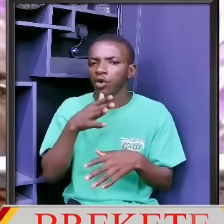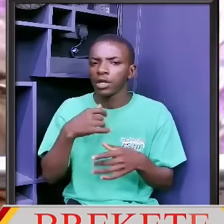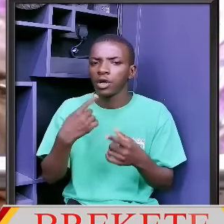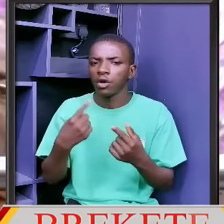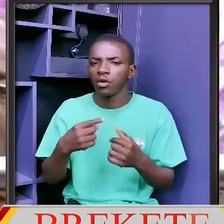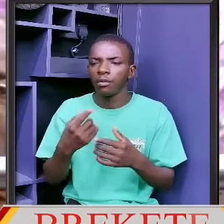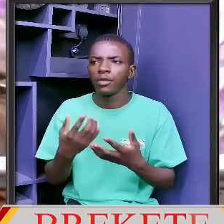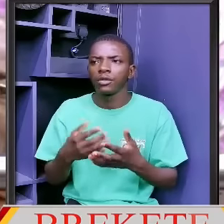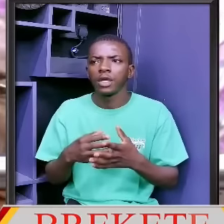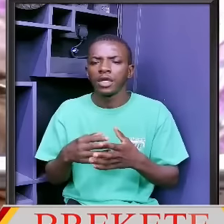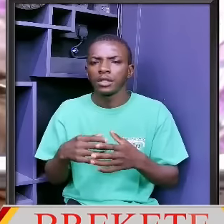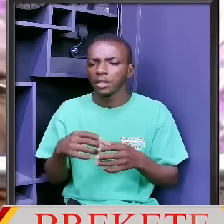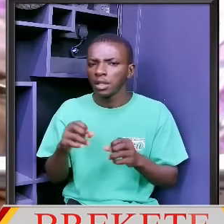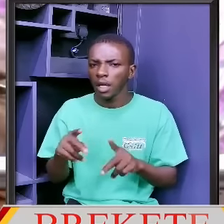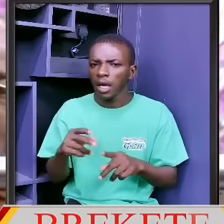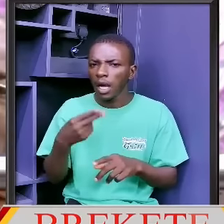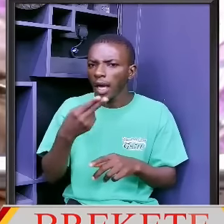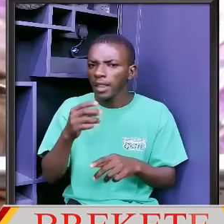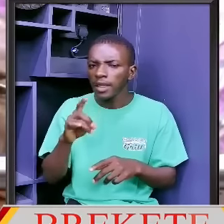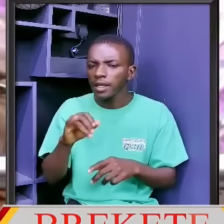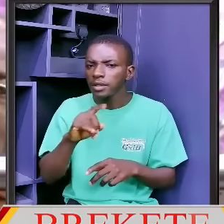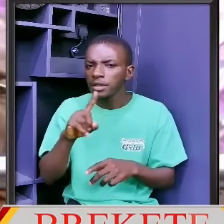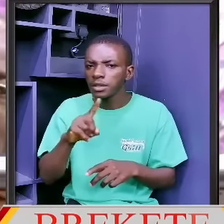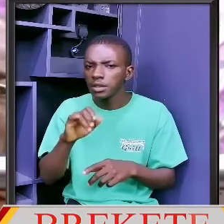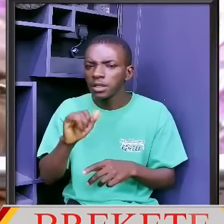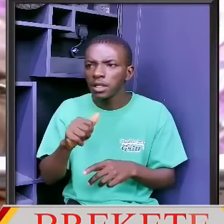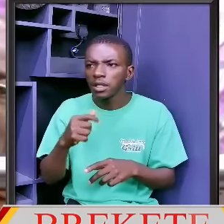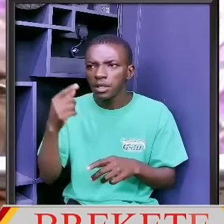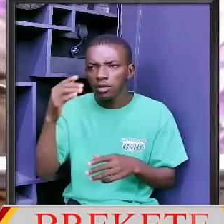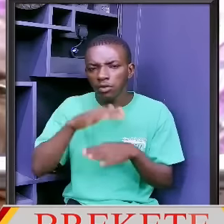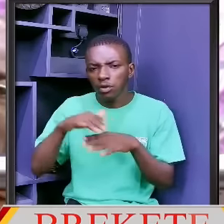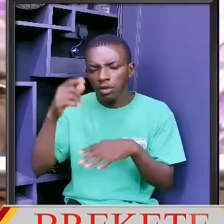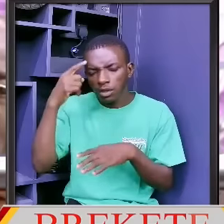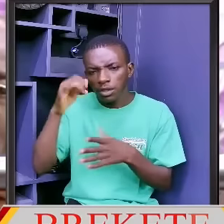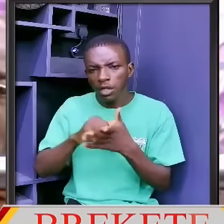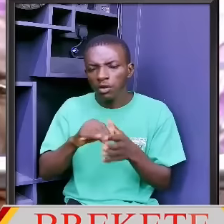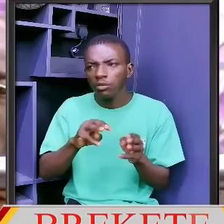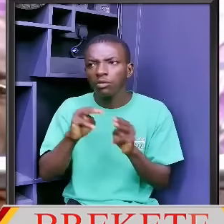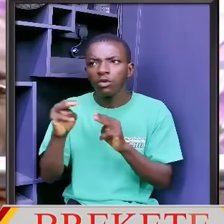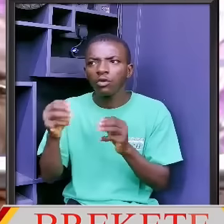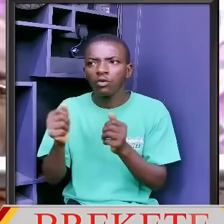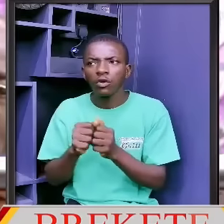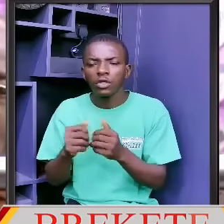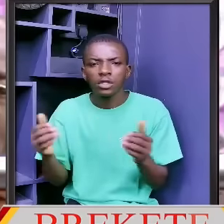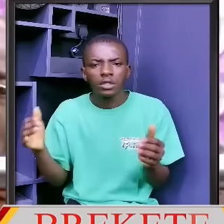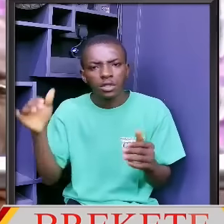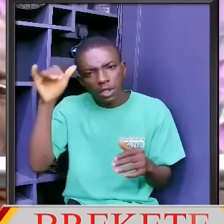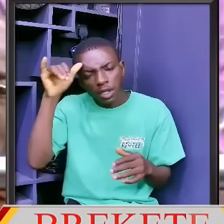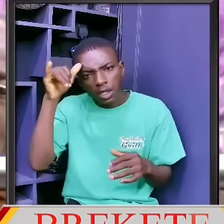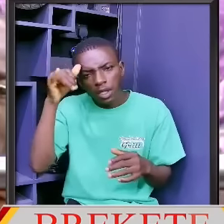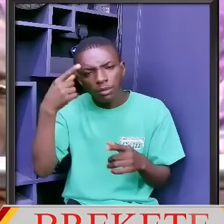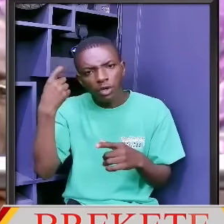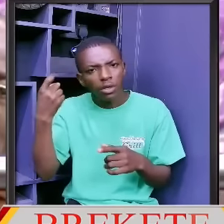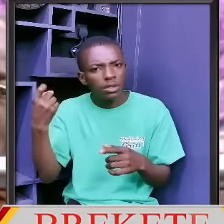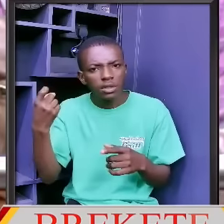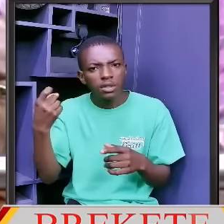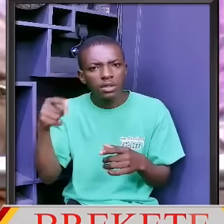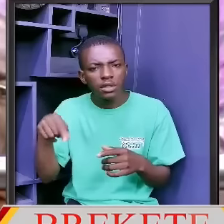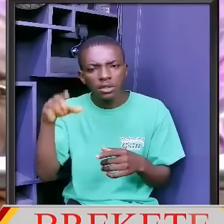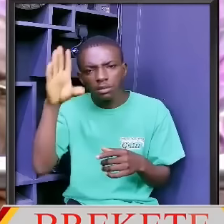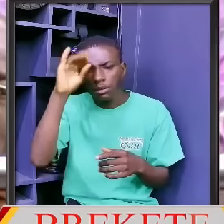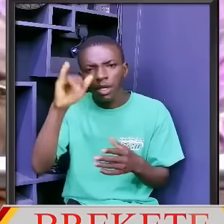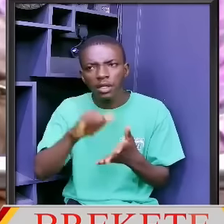to me. She said, Hadiza, I don't think that you will move with this kettle because this man that